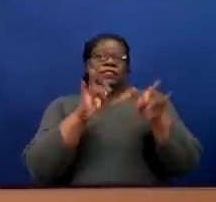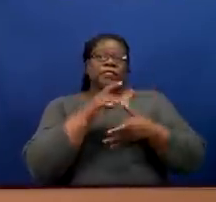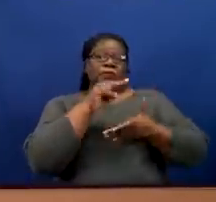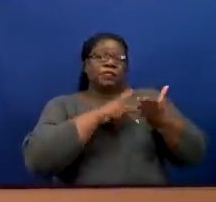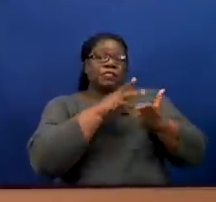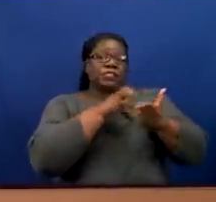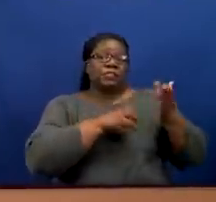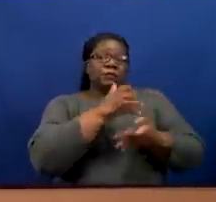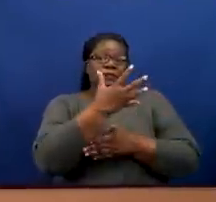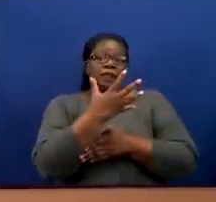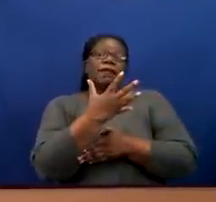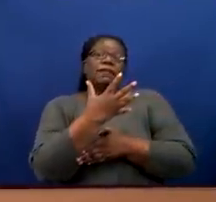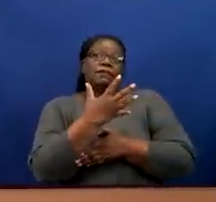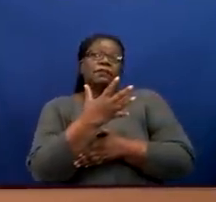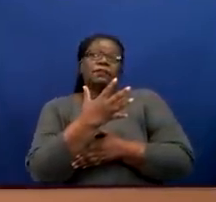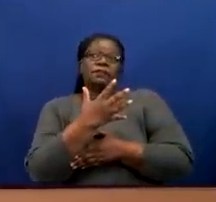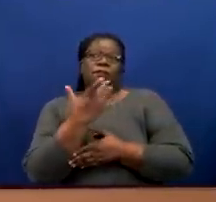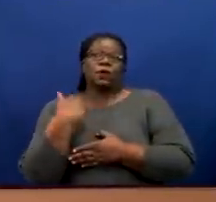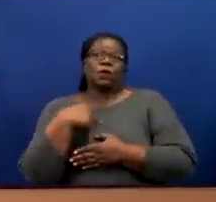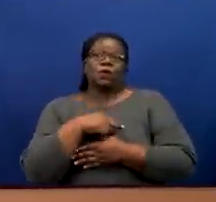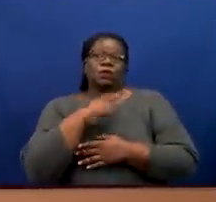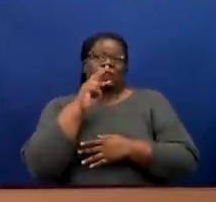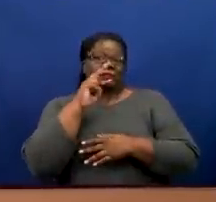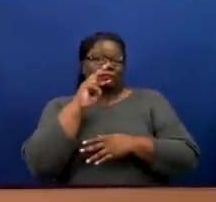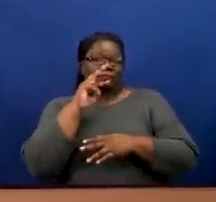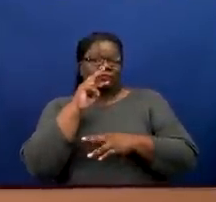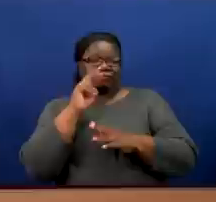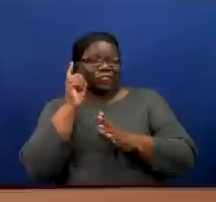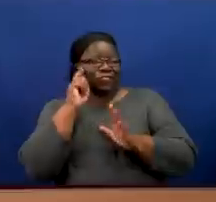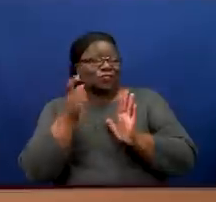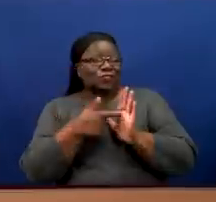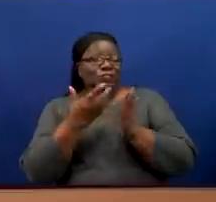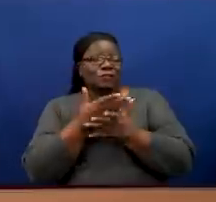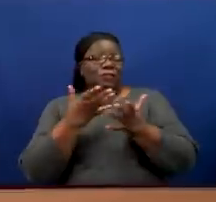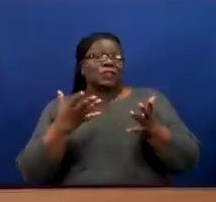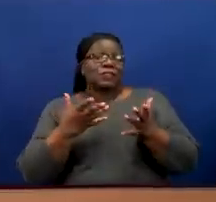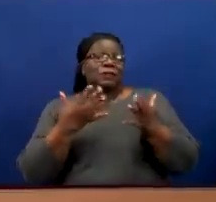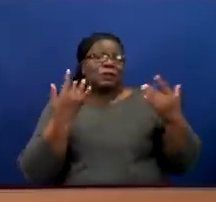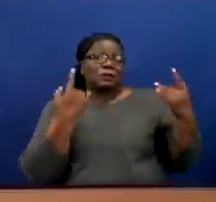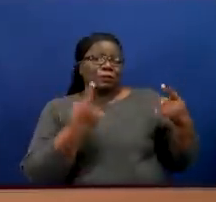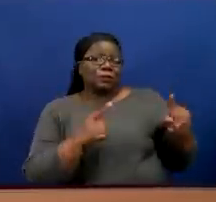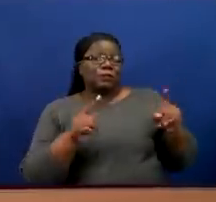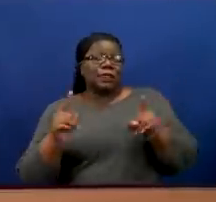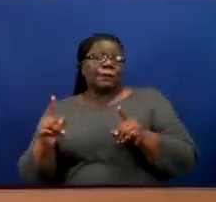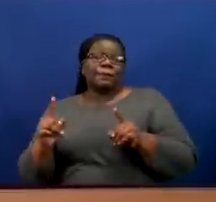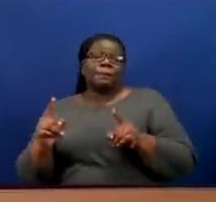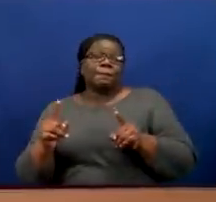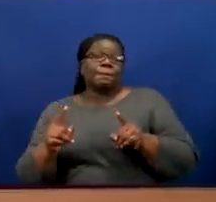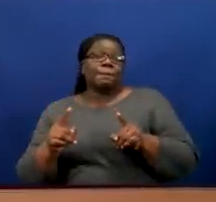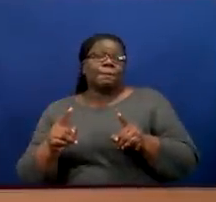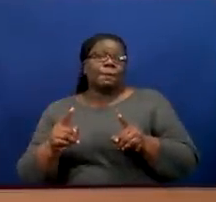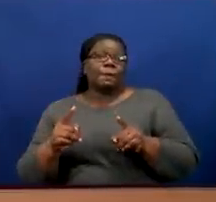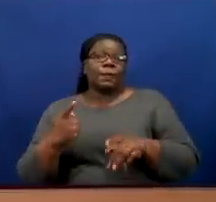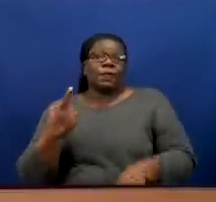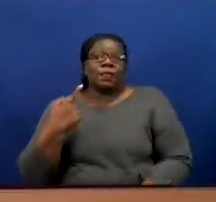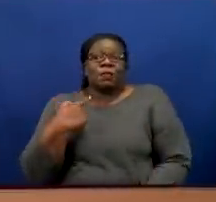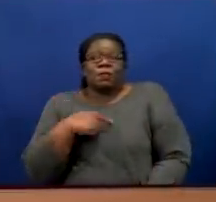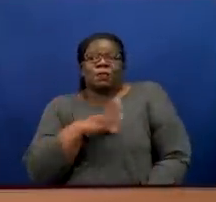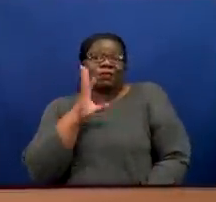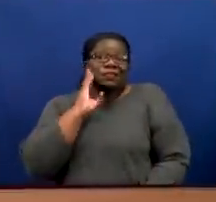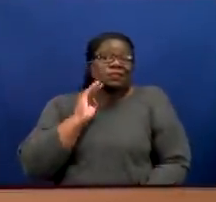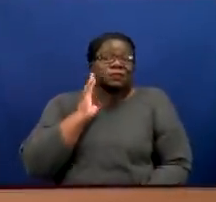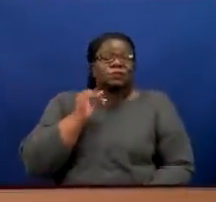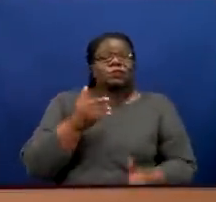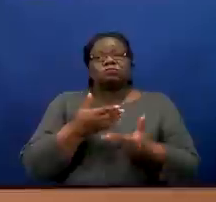chapter 5, we've seen some things about what was going on. We've experienced some things.